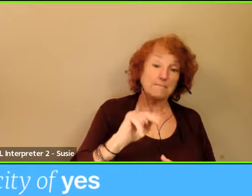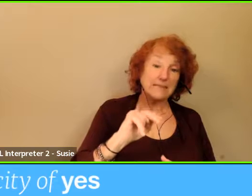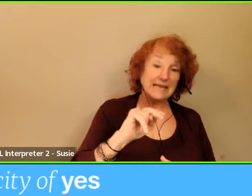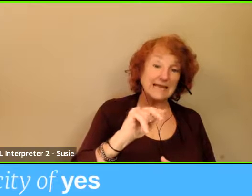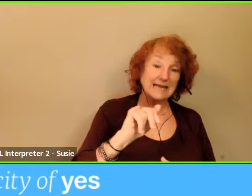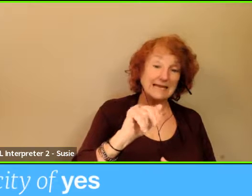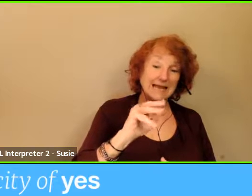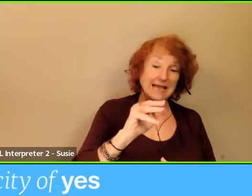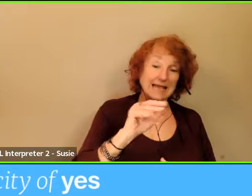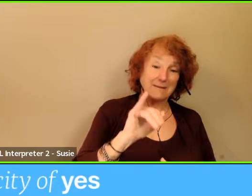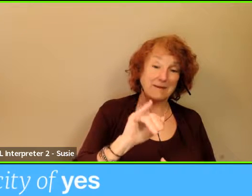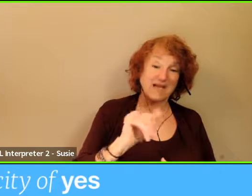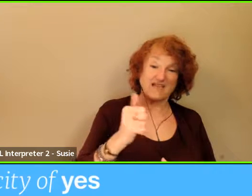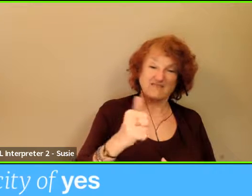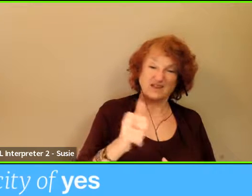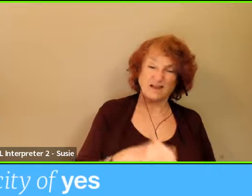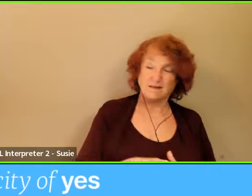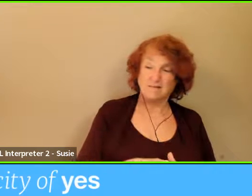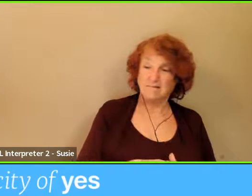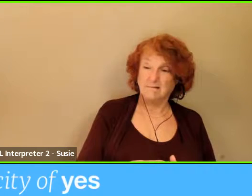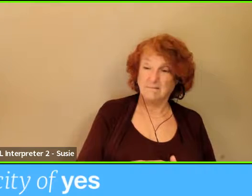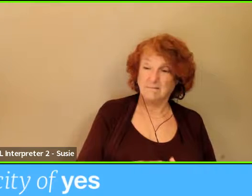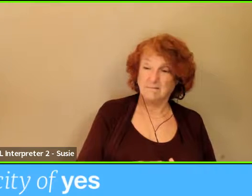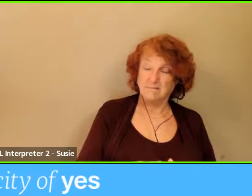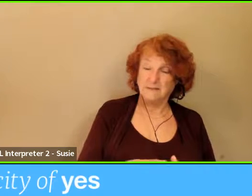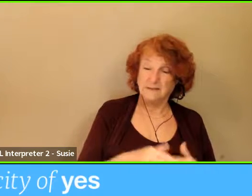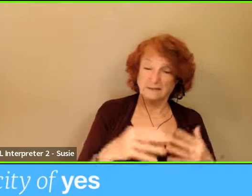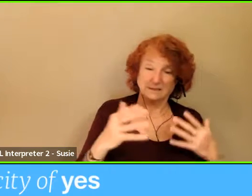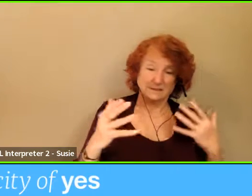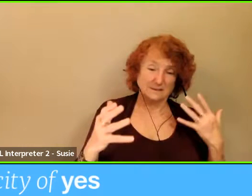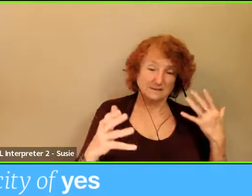10. So are there any